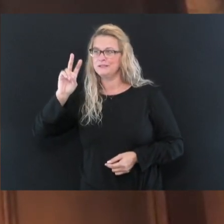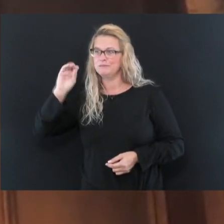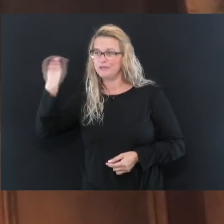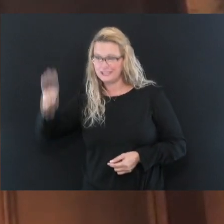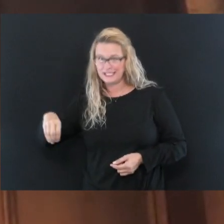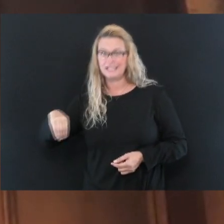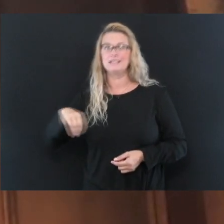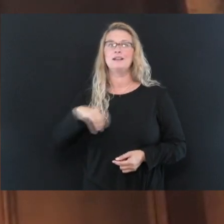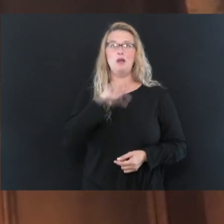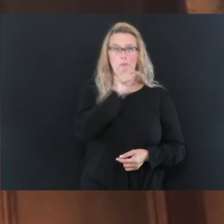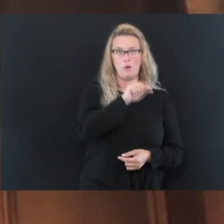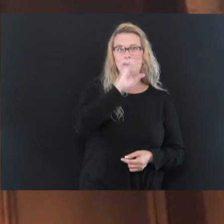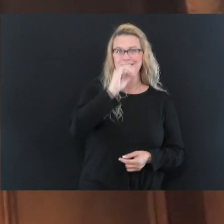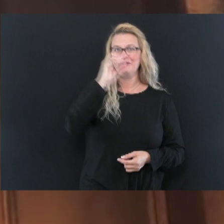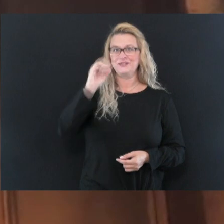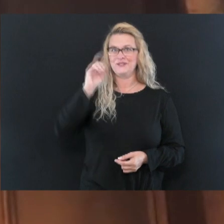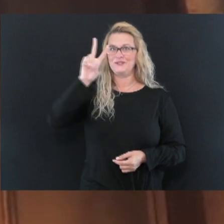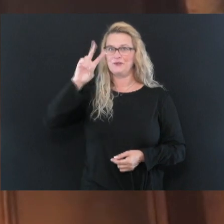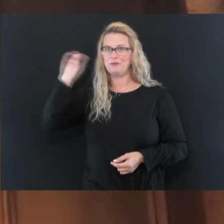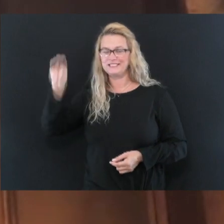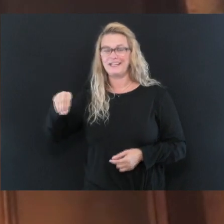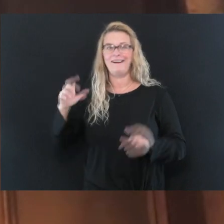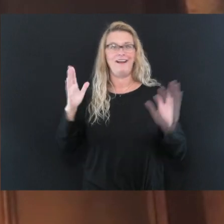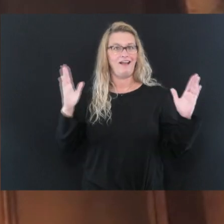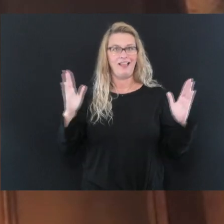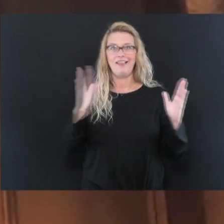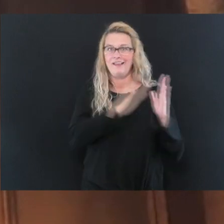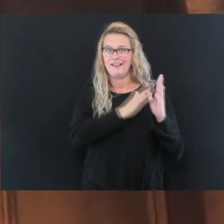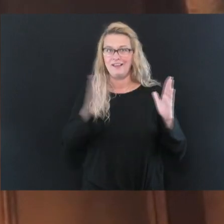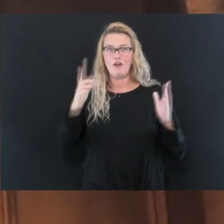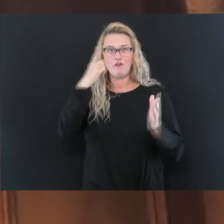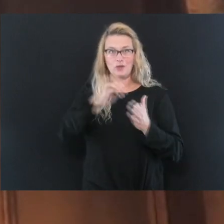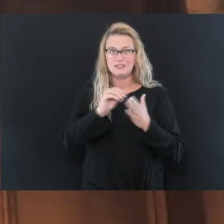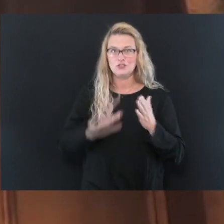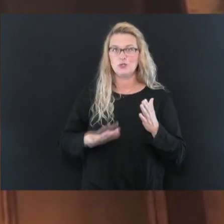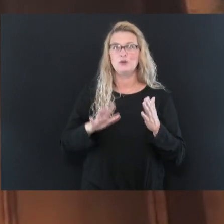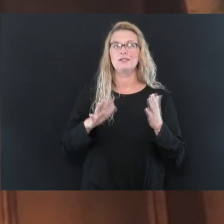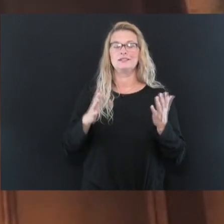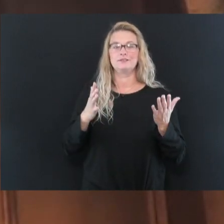0.002% for students, and 0.003% for teachers.